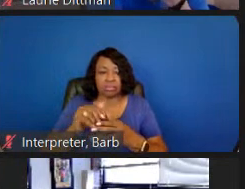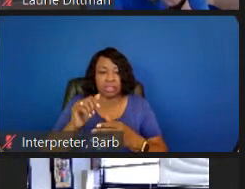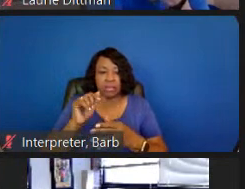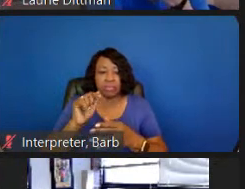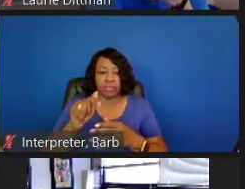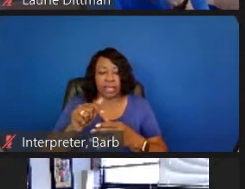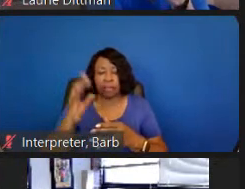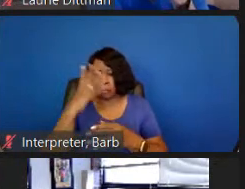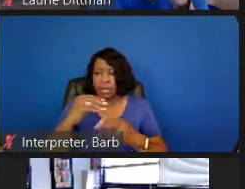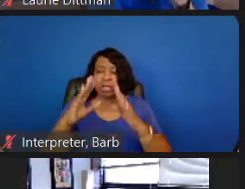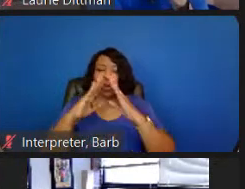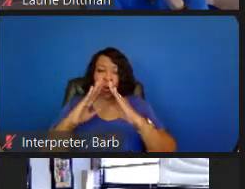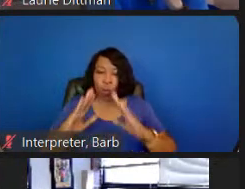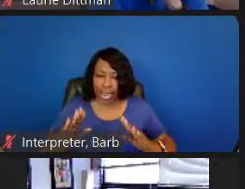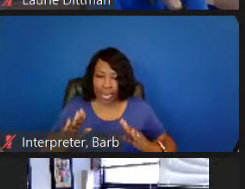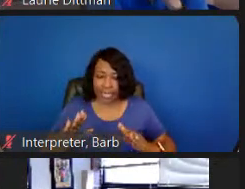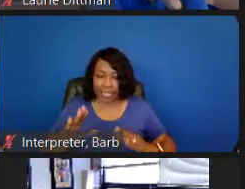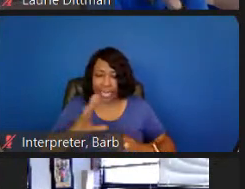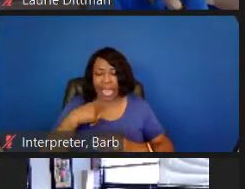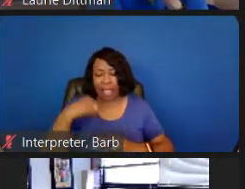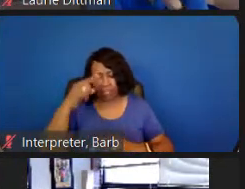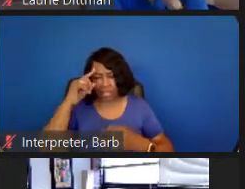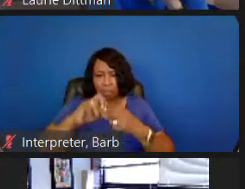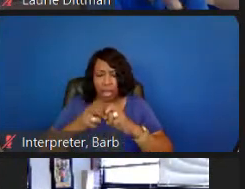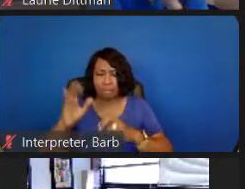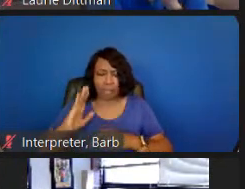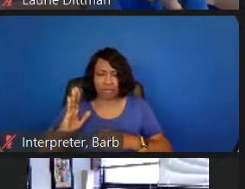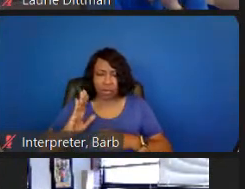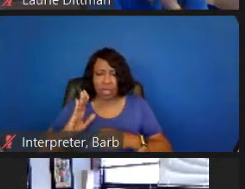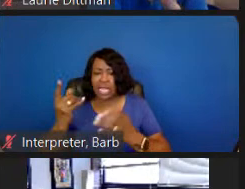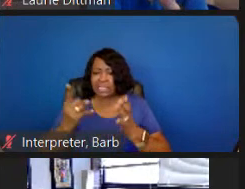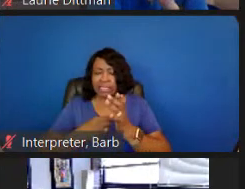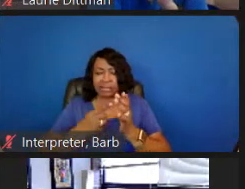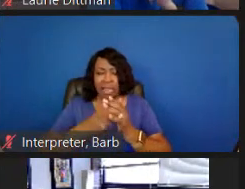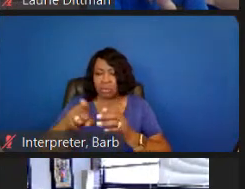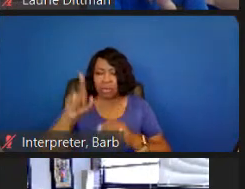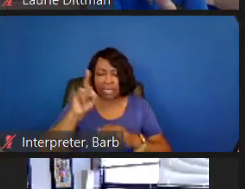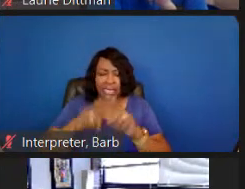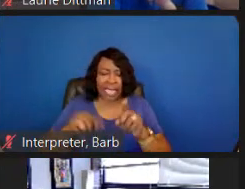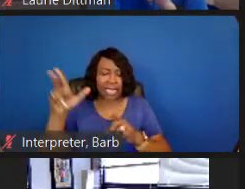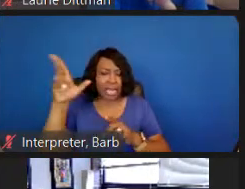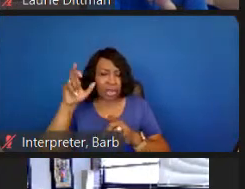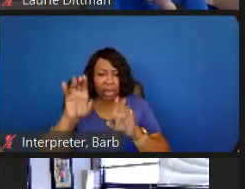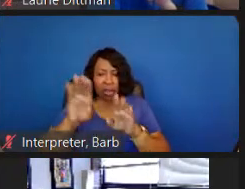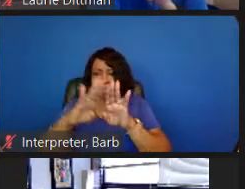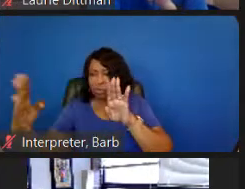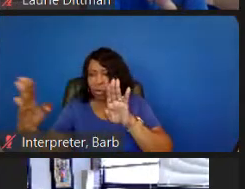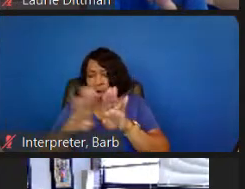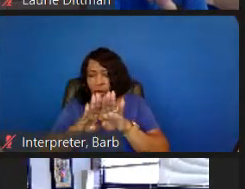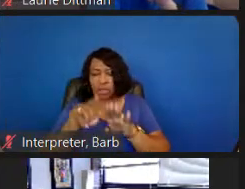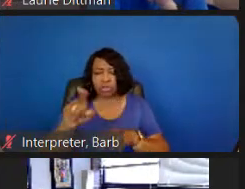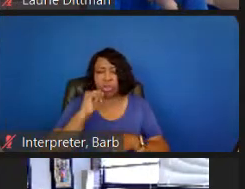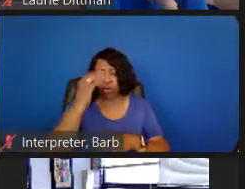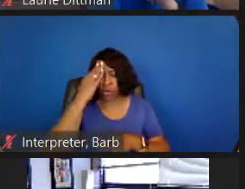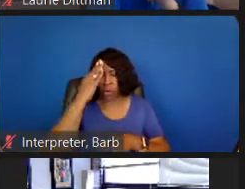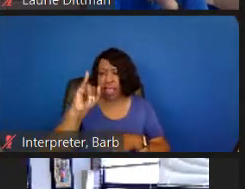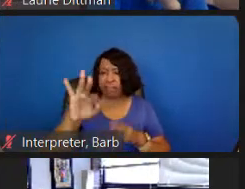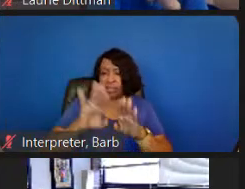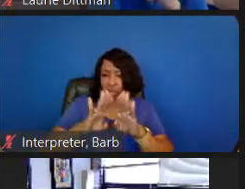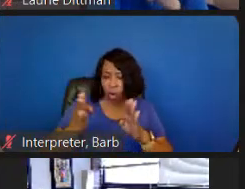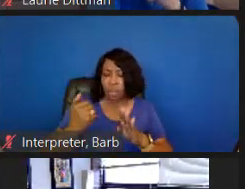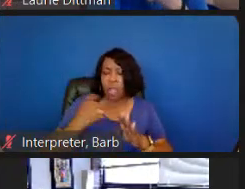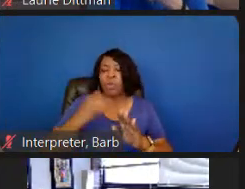quiet, and I think the issue before was sometimes you can't hear the door opening, so you don't know if it's open. We've